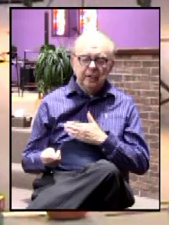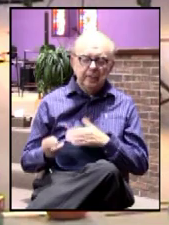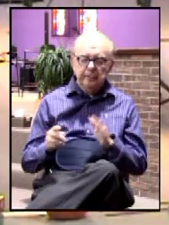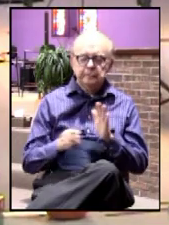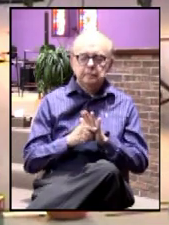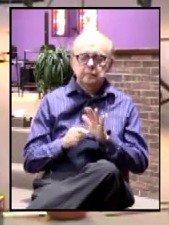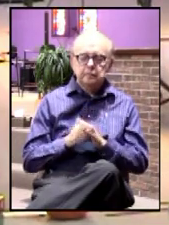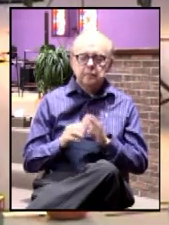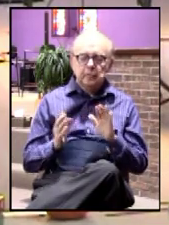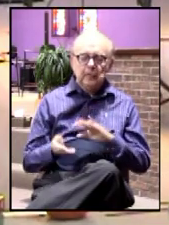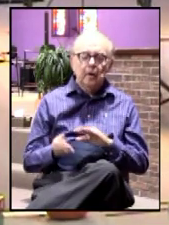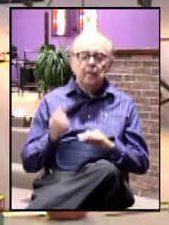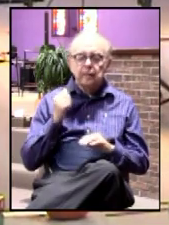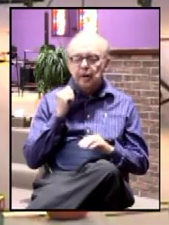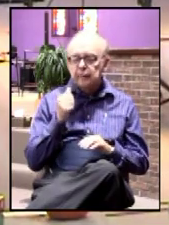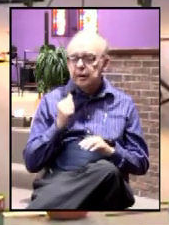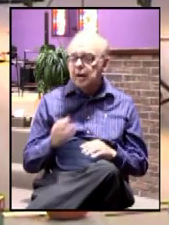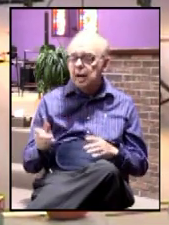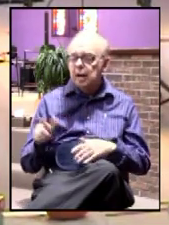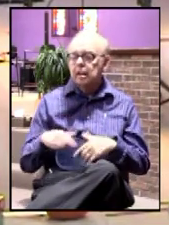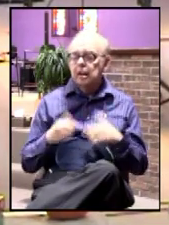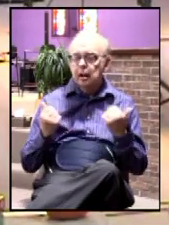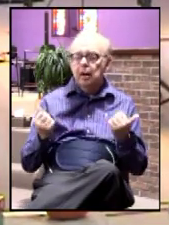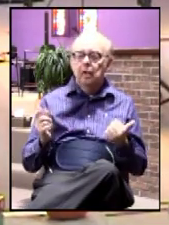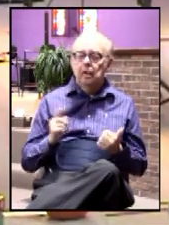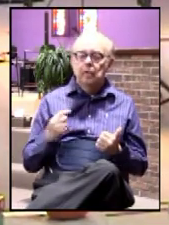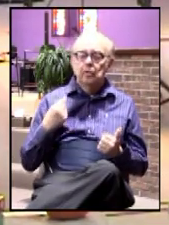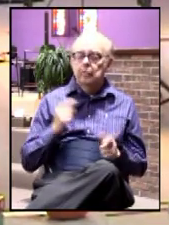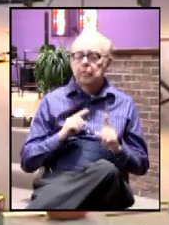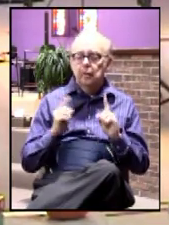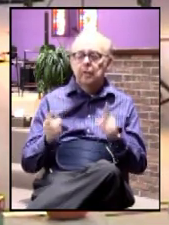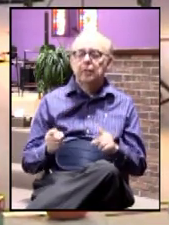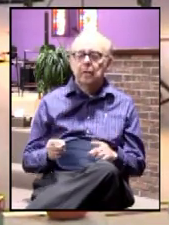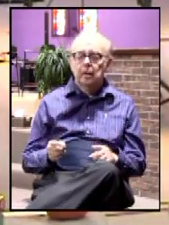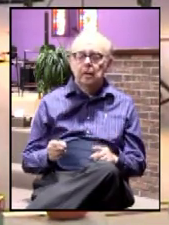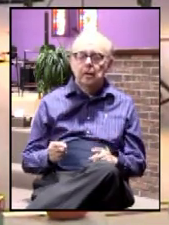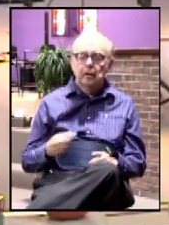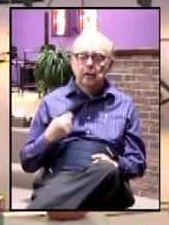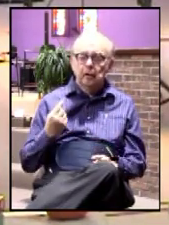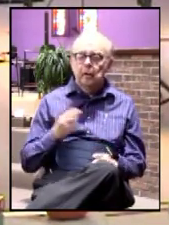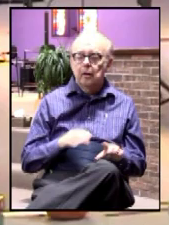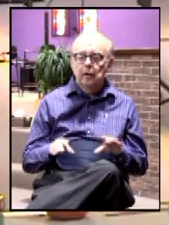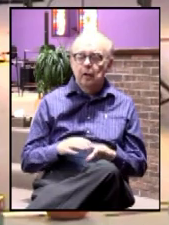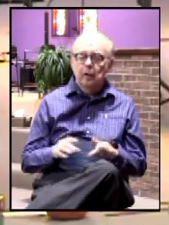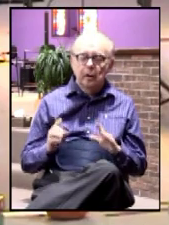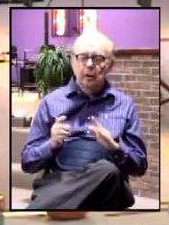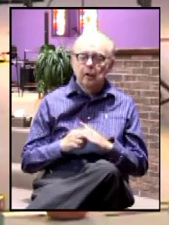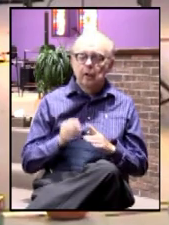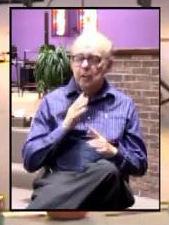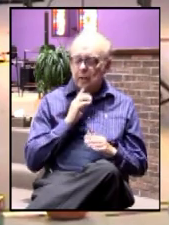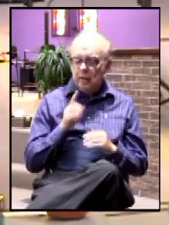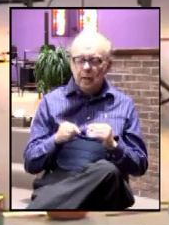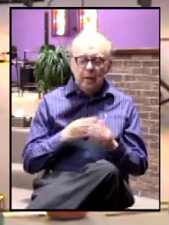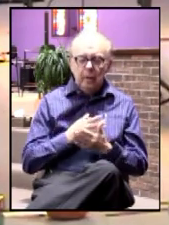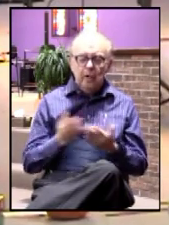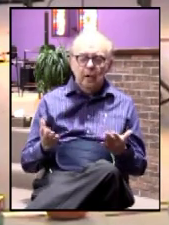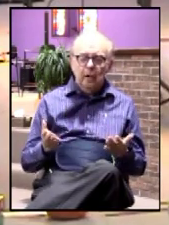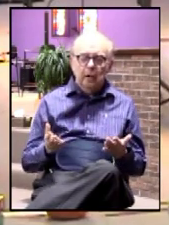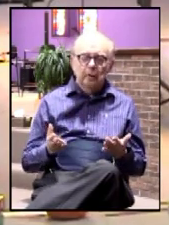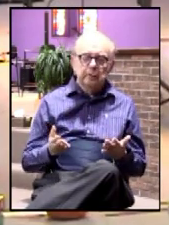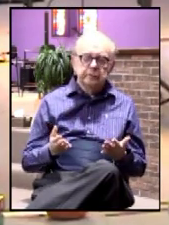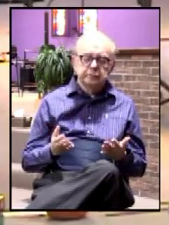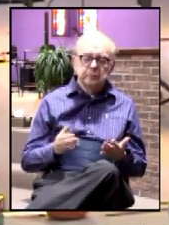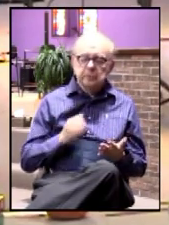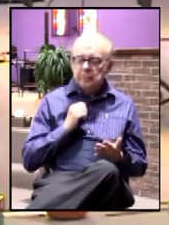comparisons of everyday life is where we're going. And what we do is we start talking about all of this to